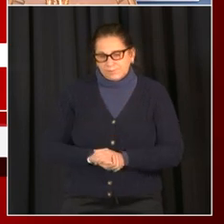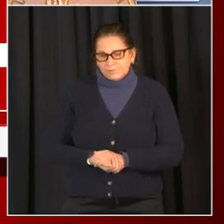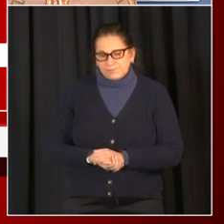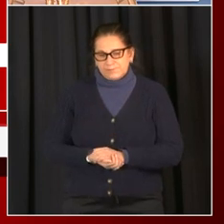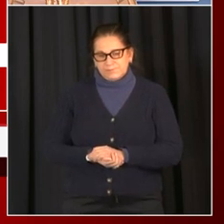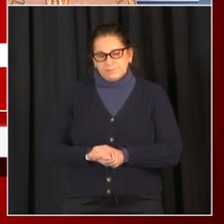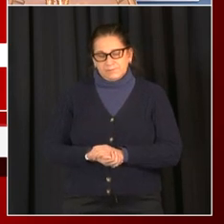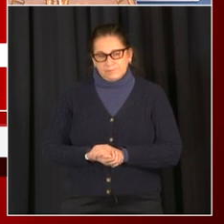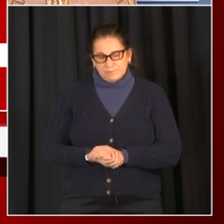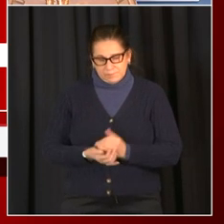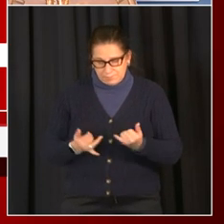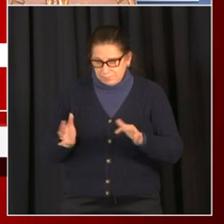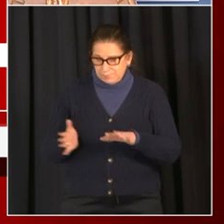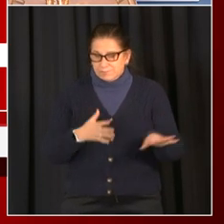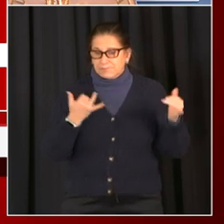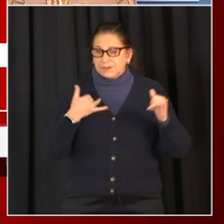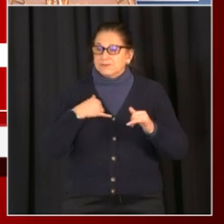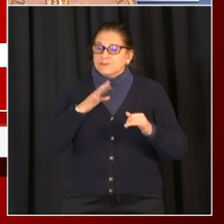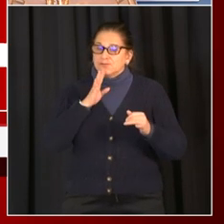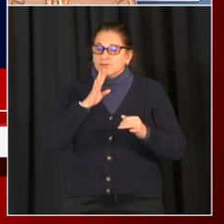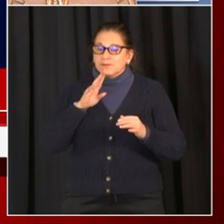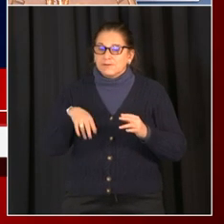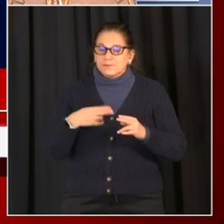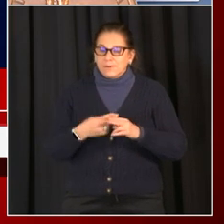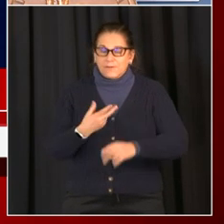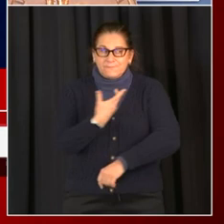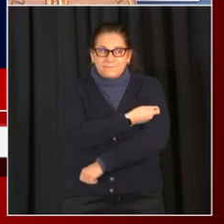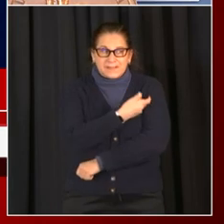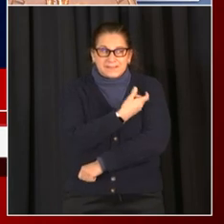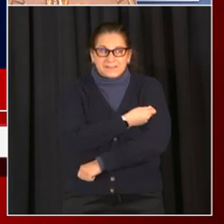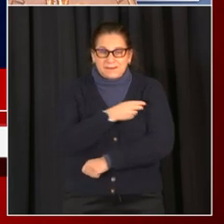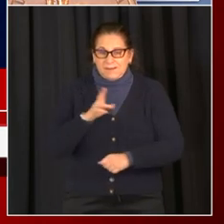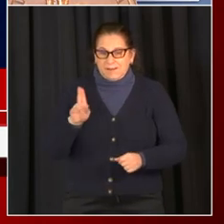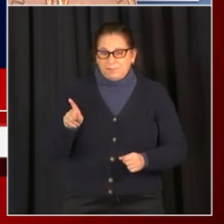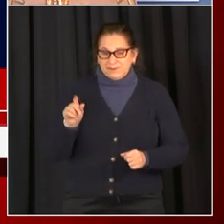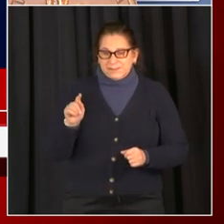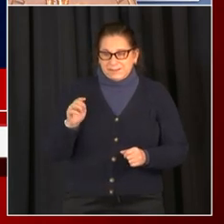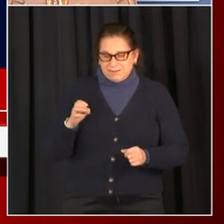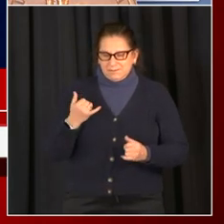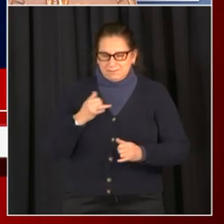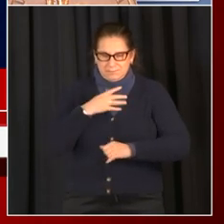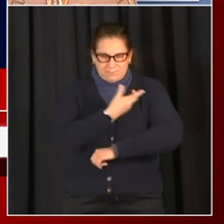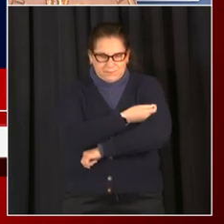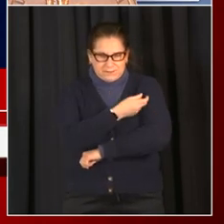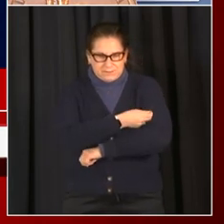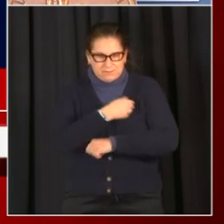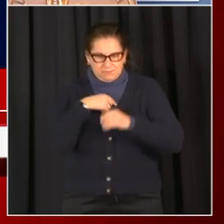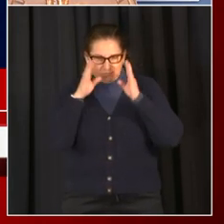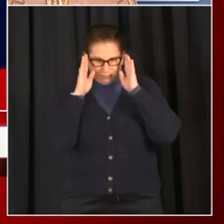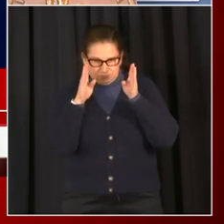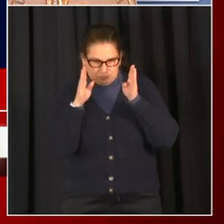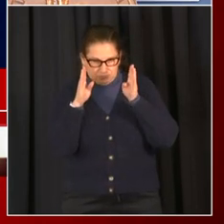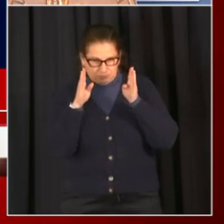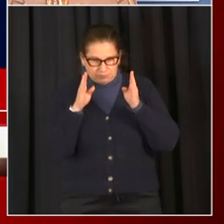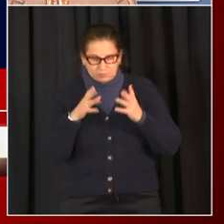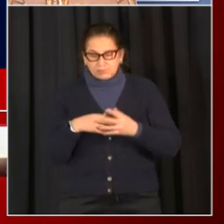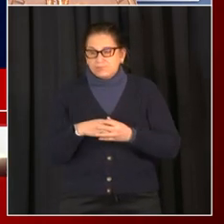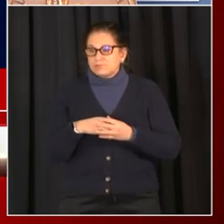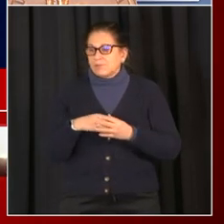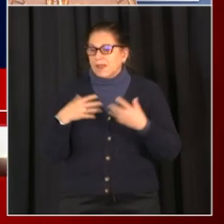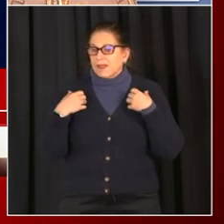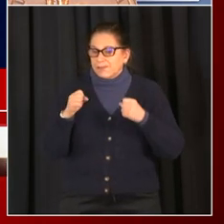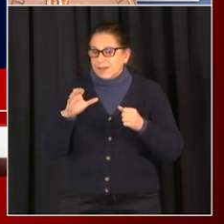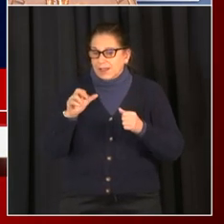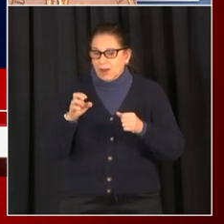And now let's turn to a few vaccine updates. I want to thank all of our healthcare providers